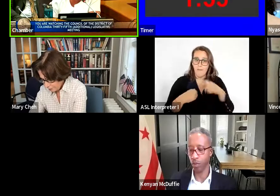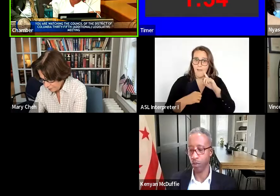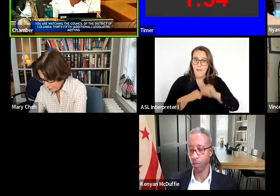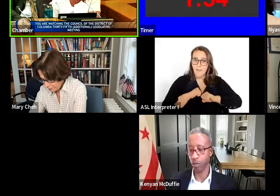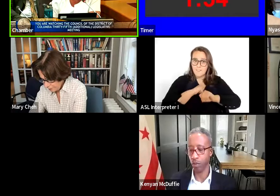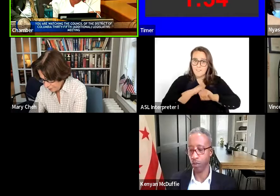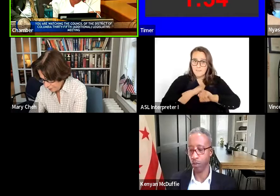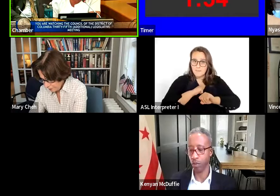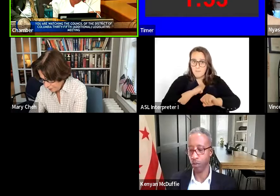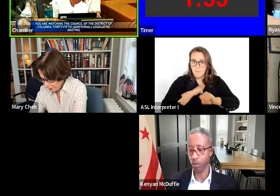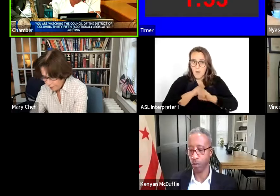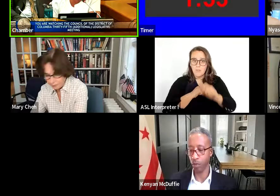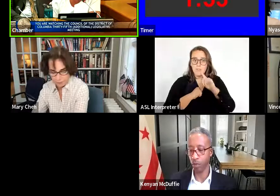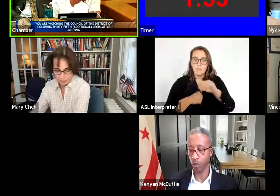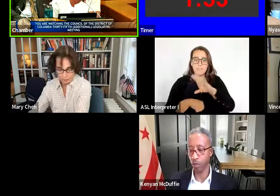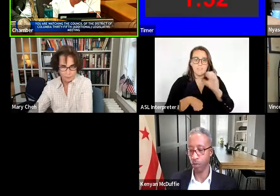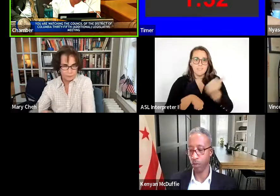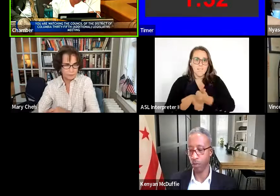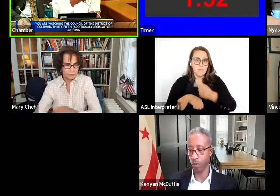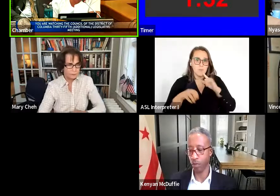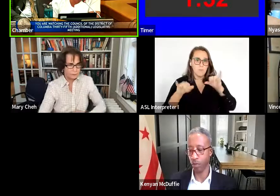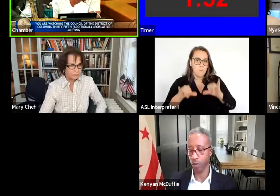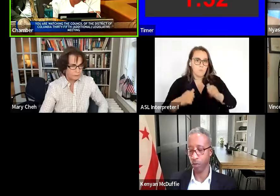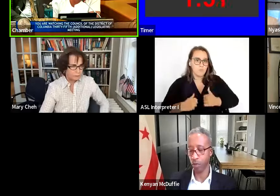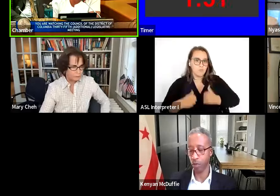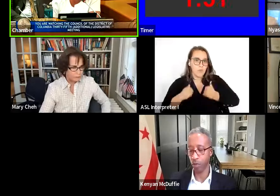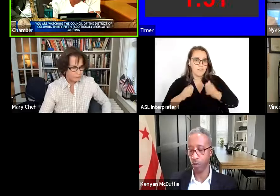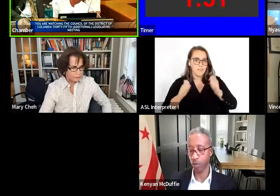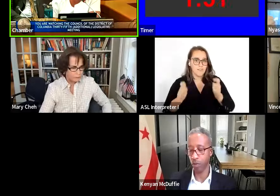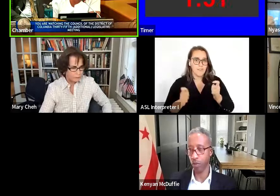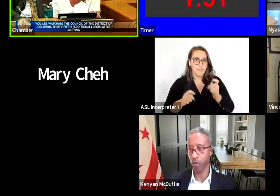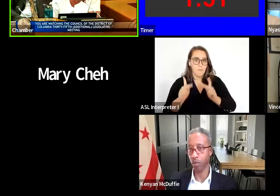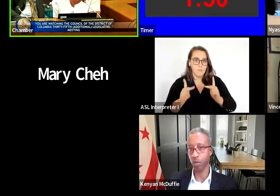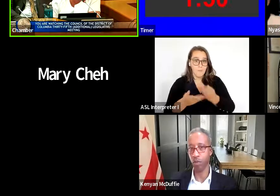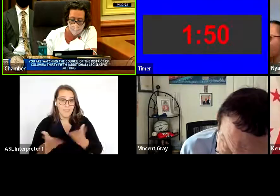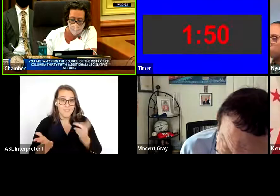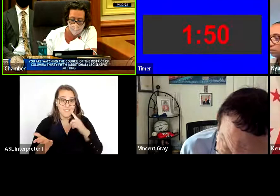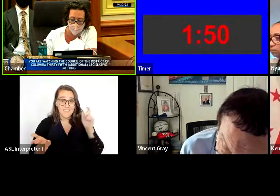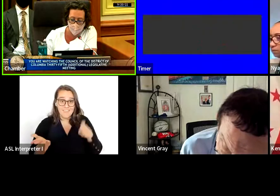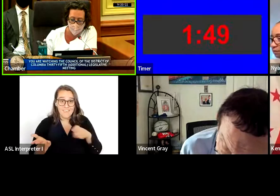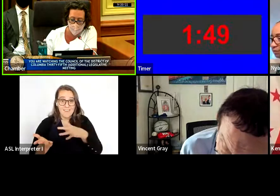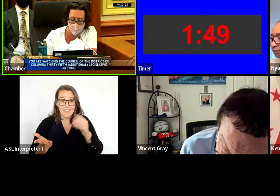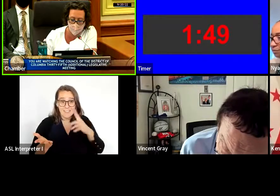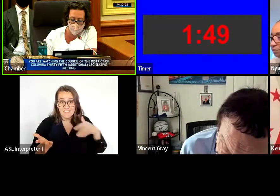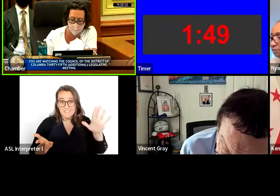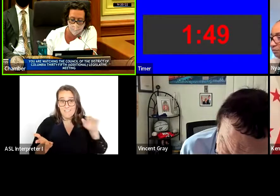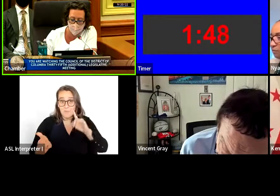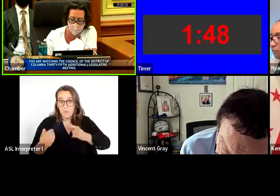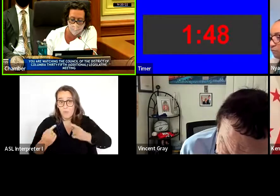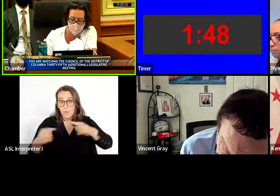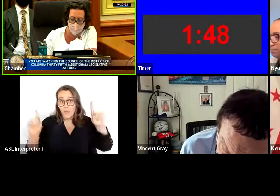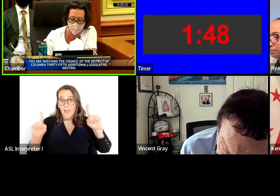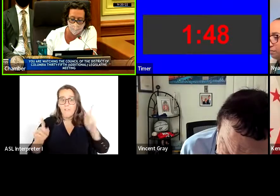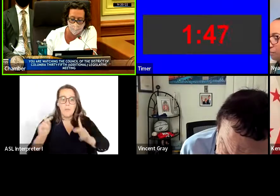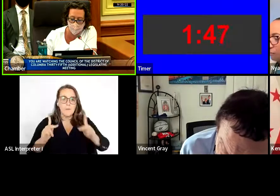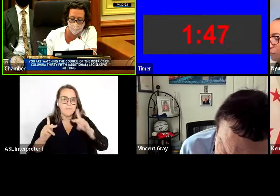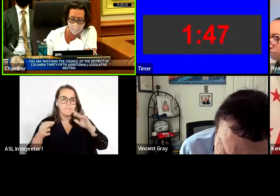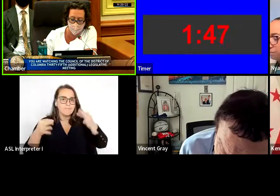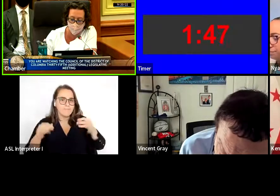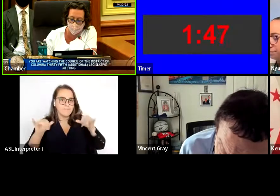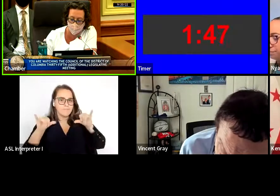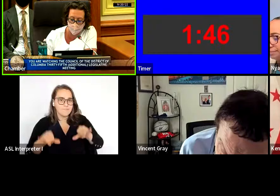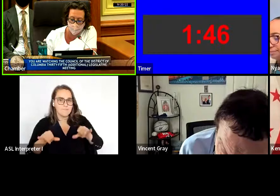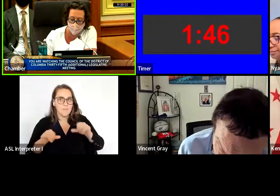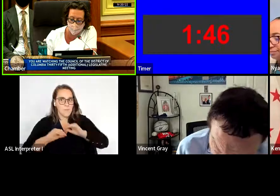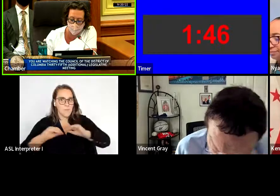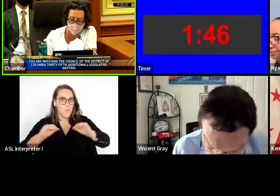address, that can get people what they need to survive and then send them where they're going to thrive. And for those who choose to stay here, we have no legal